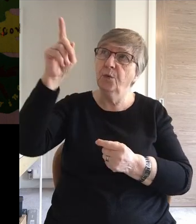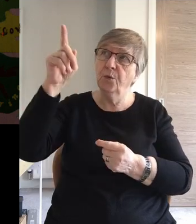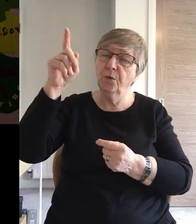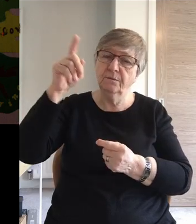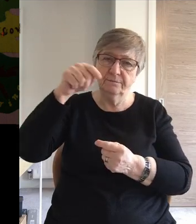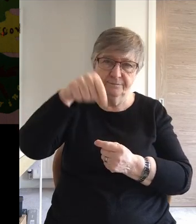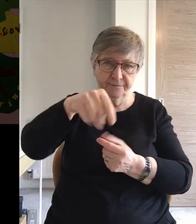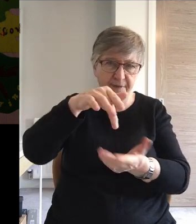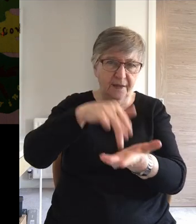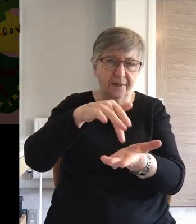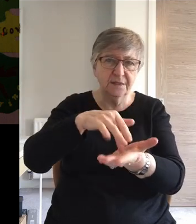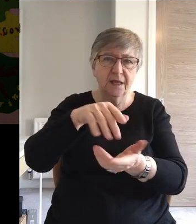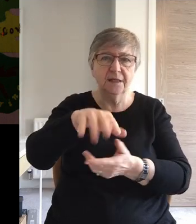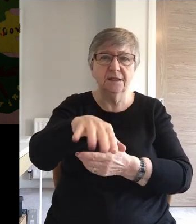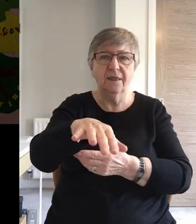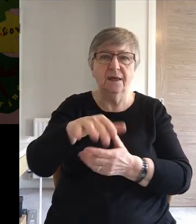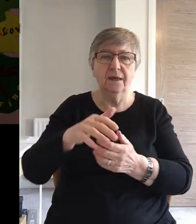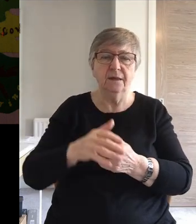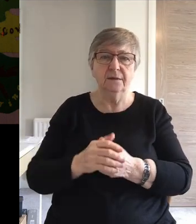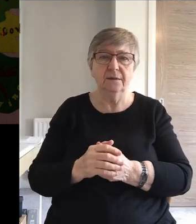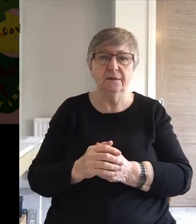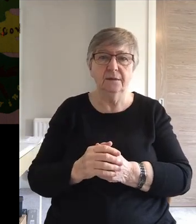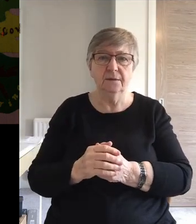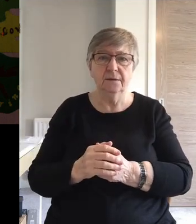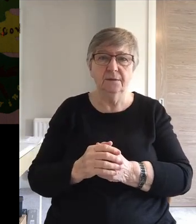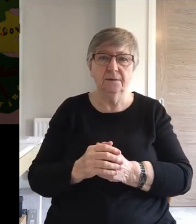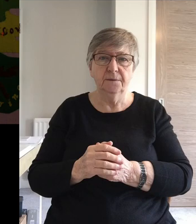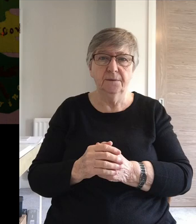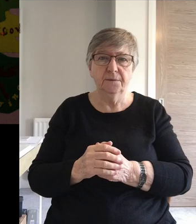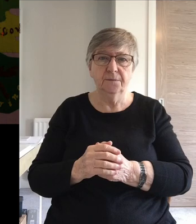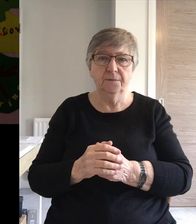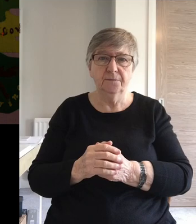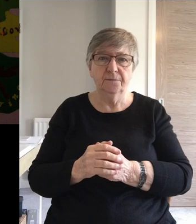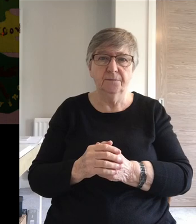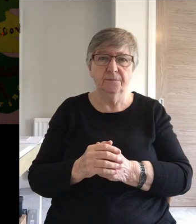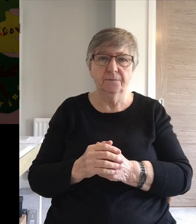with you right at the heart and you right at the center.